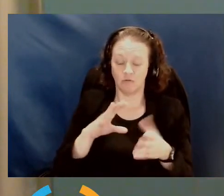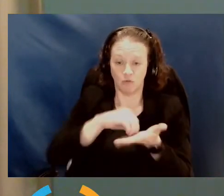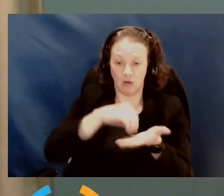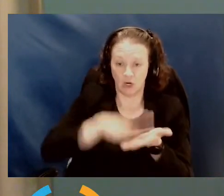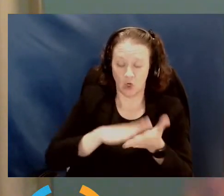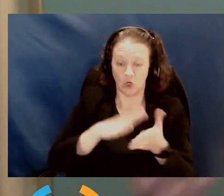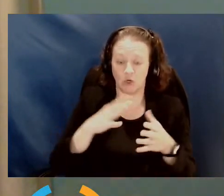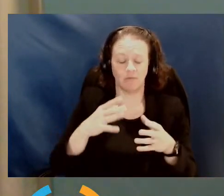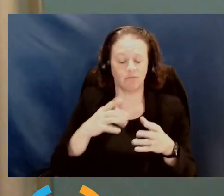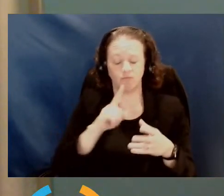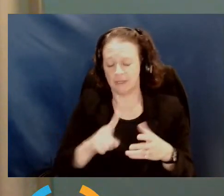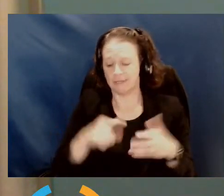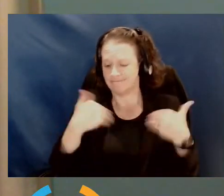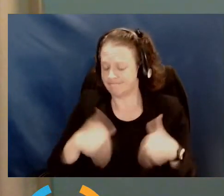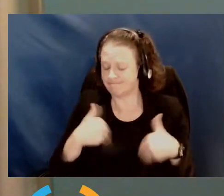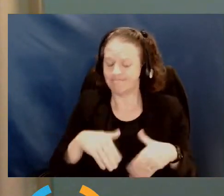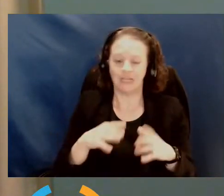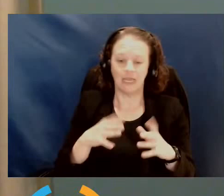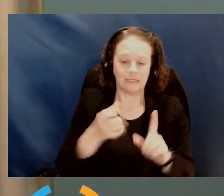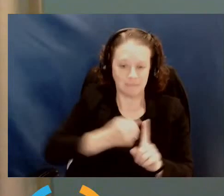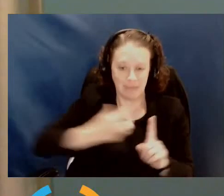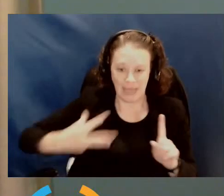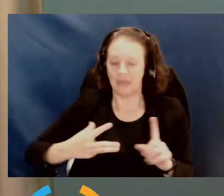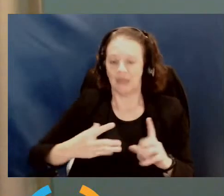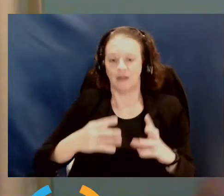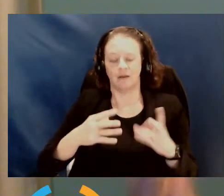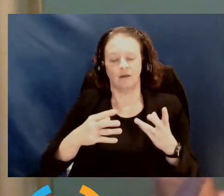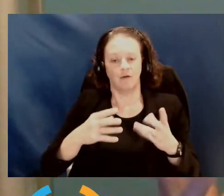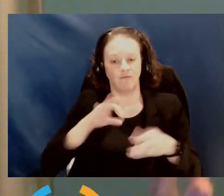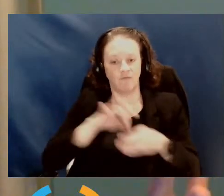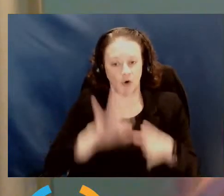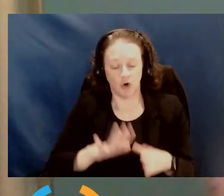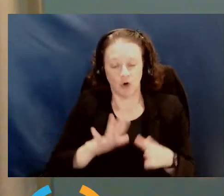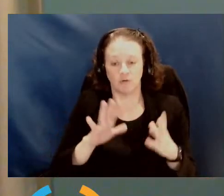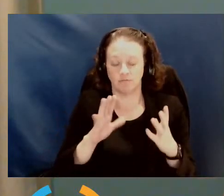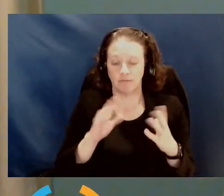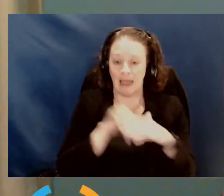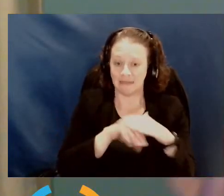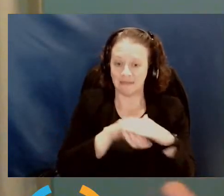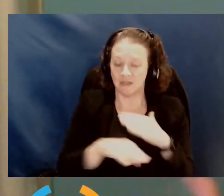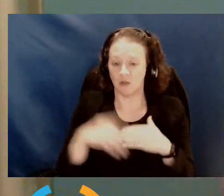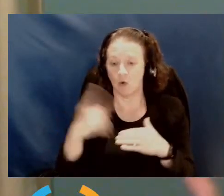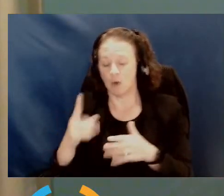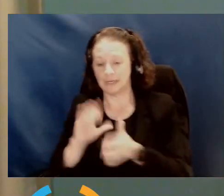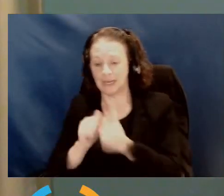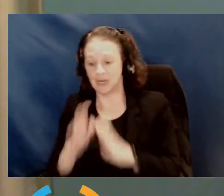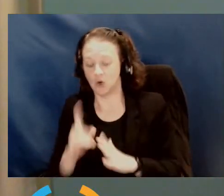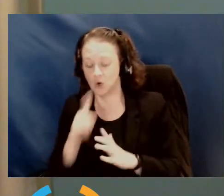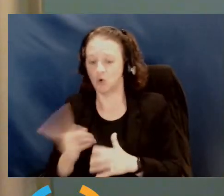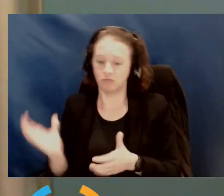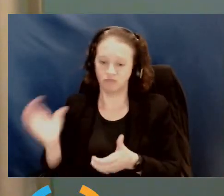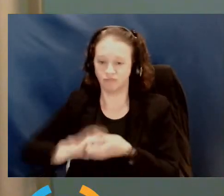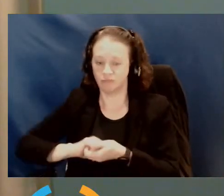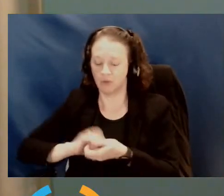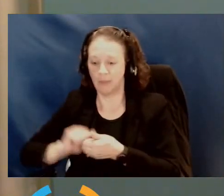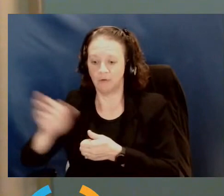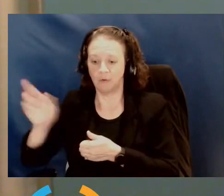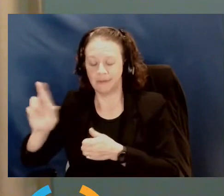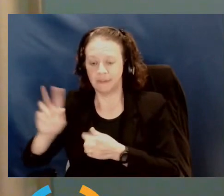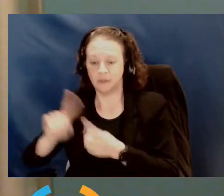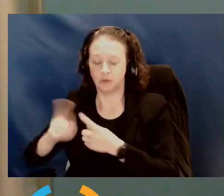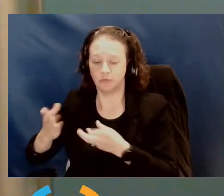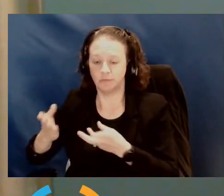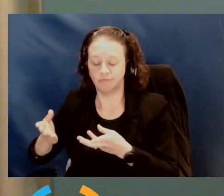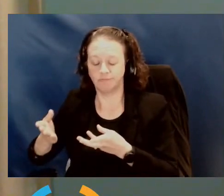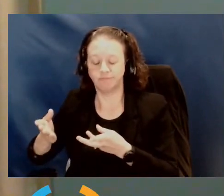lockstep with her party to restrict it. One candidate who is transparent about who I'm supporting in the election, Joe Biden, and